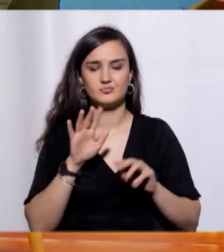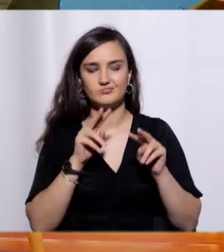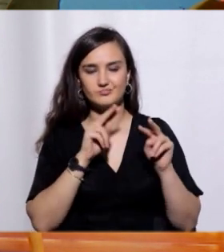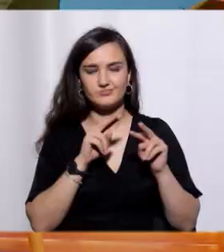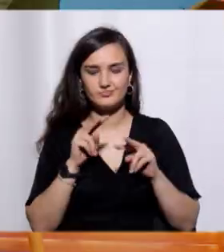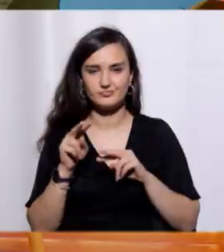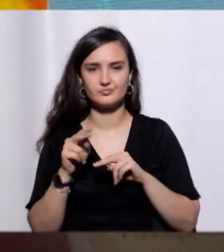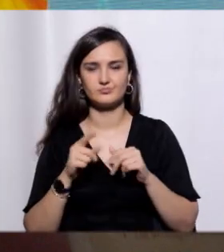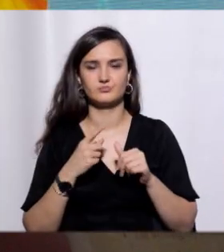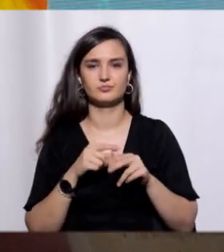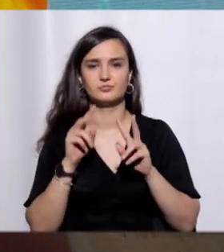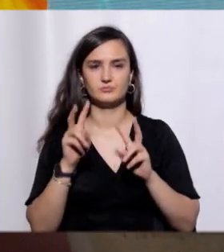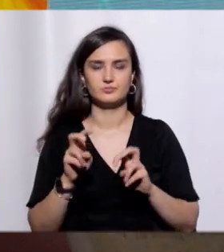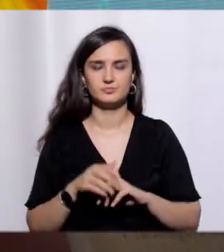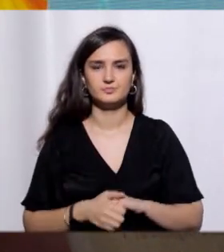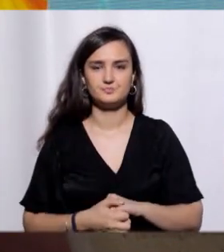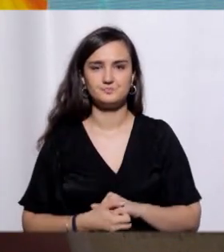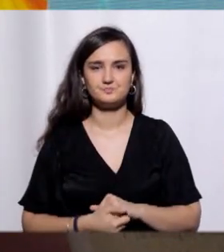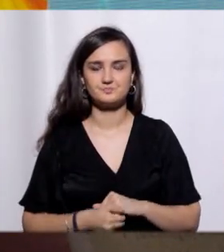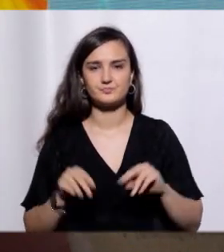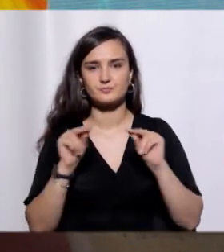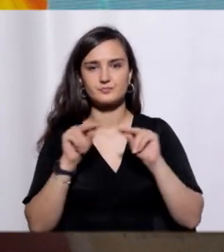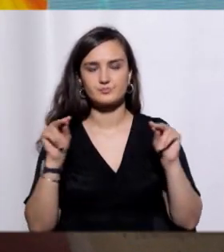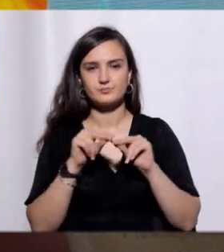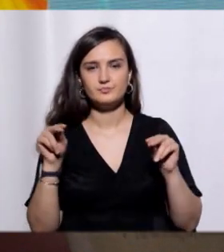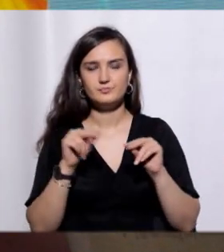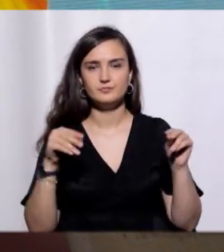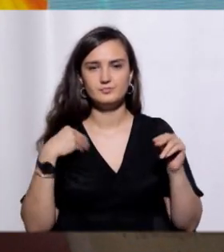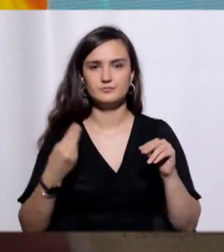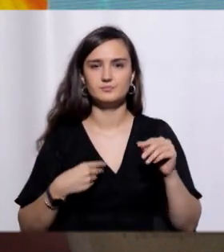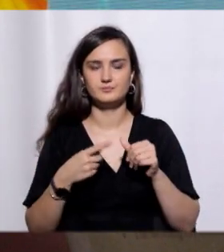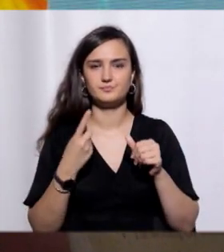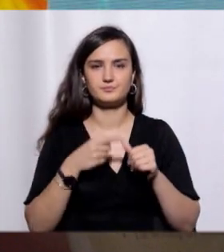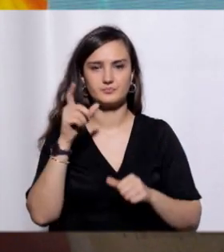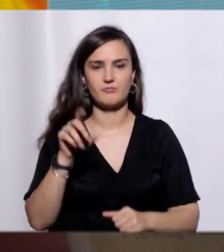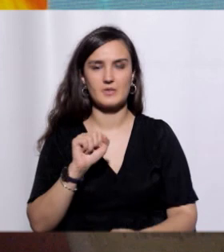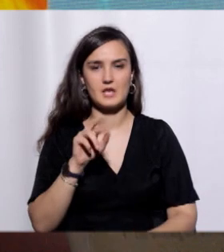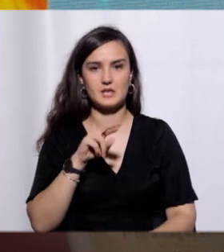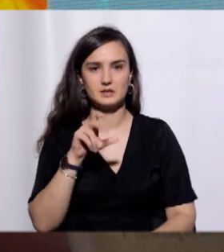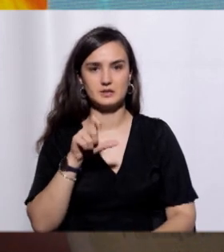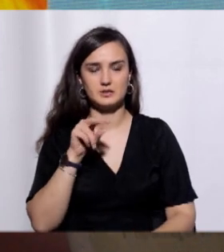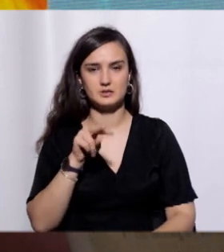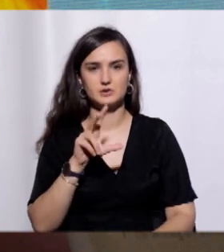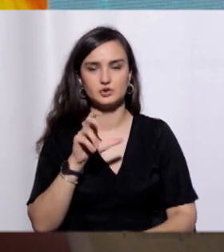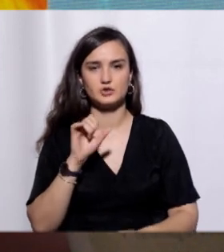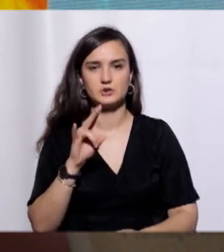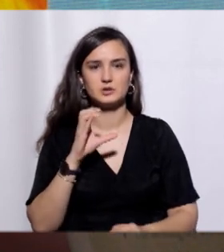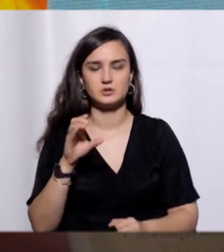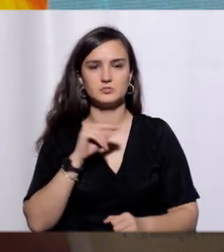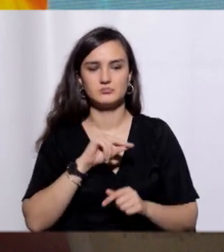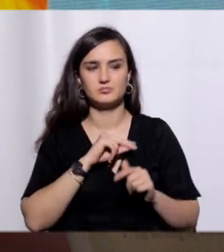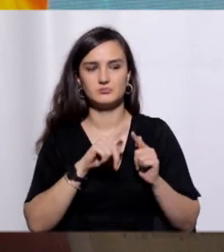at a manor called Thornfield, where she teaches a lively French girl named Adele. Jane's employer